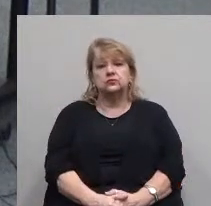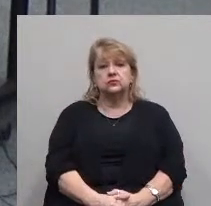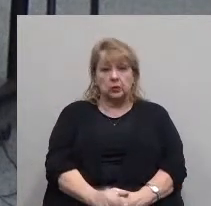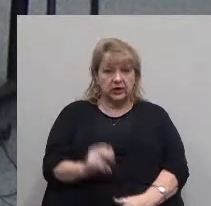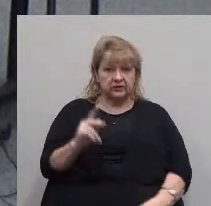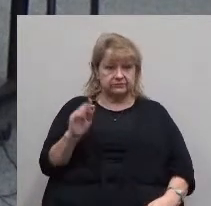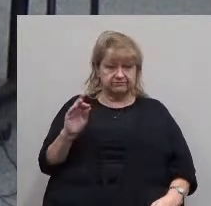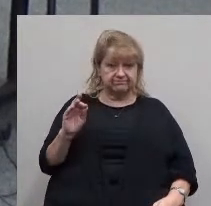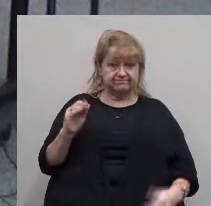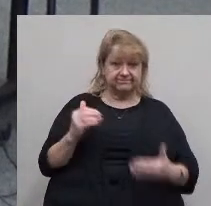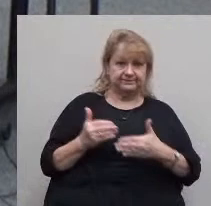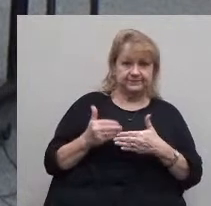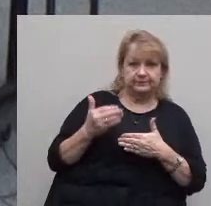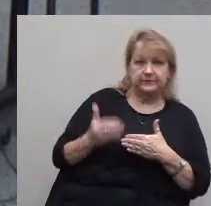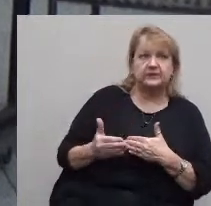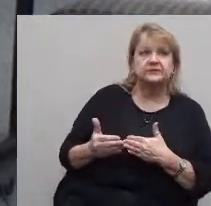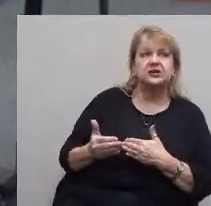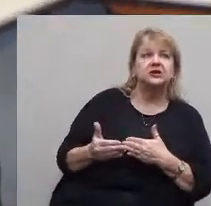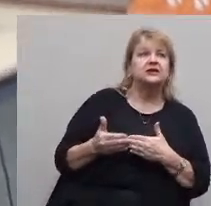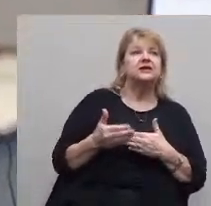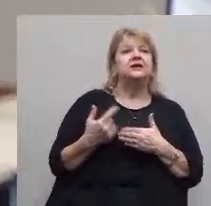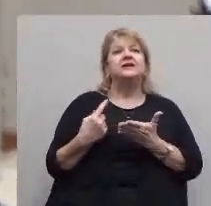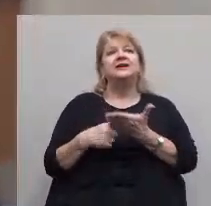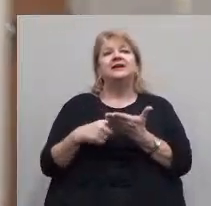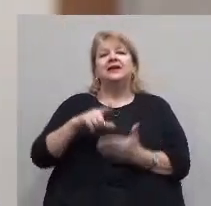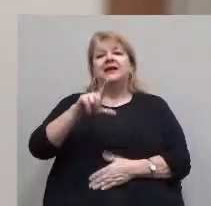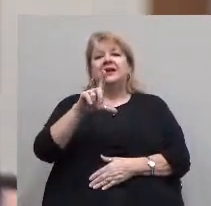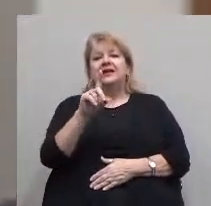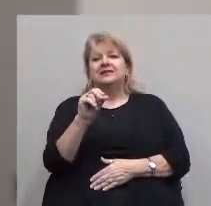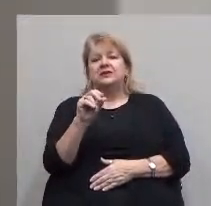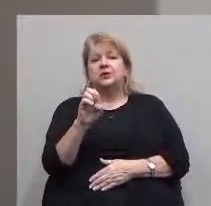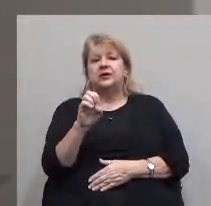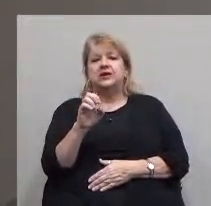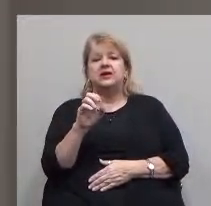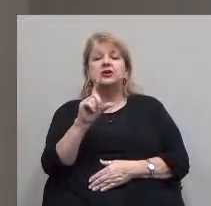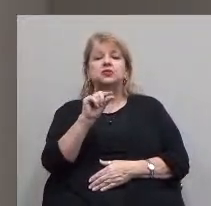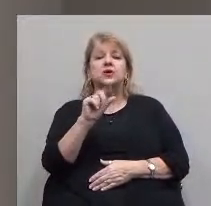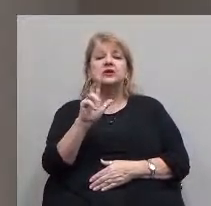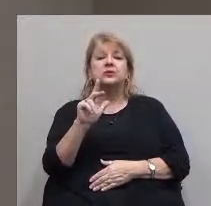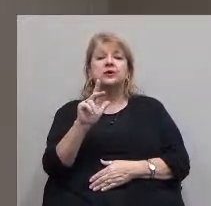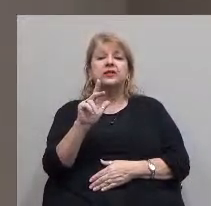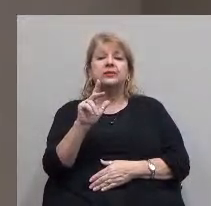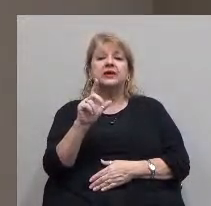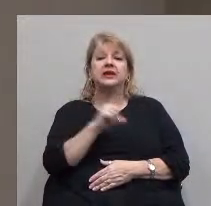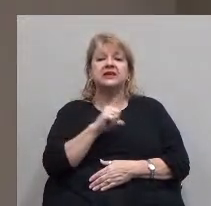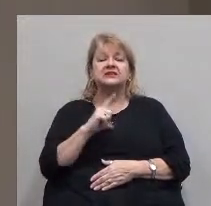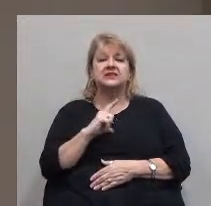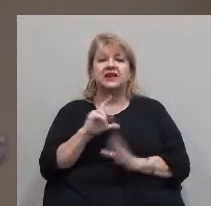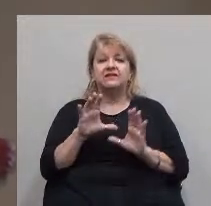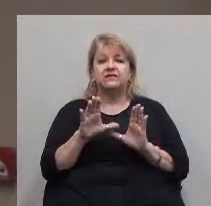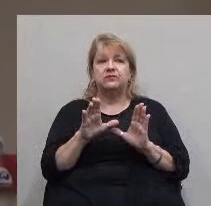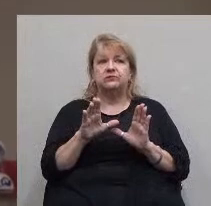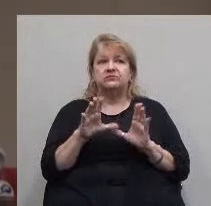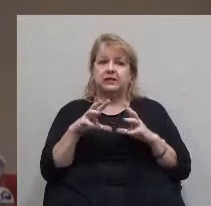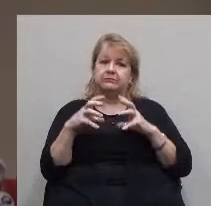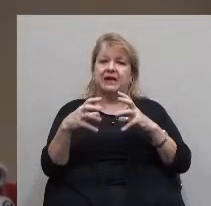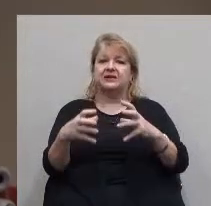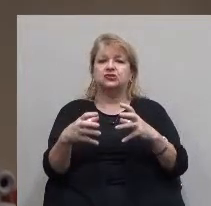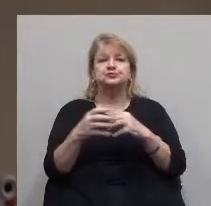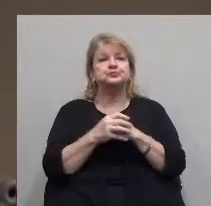All right, moving on. Let's talk about the LDOE 2023 legislative package. So this is when it's going to get fun,